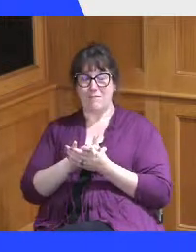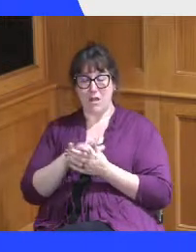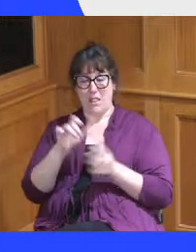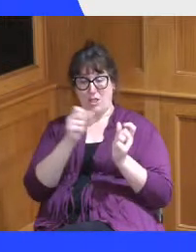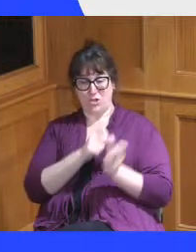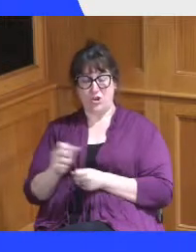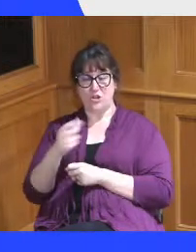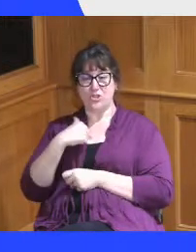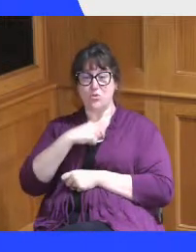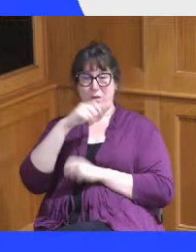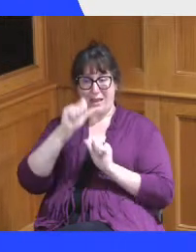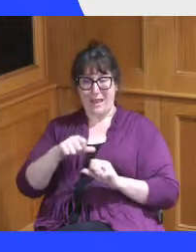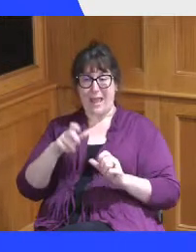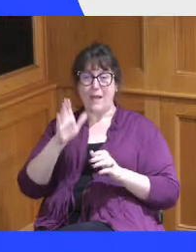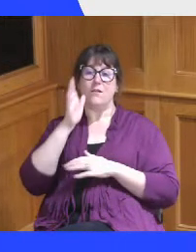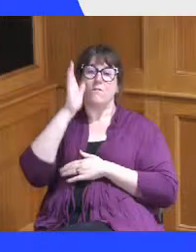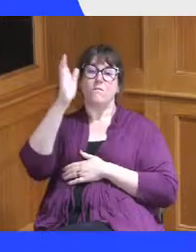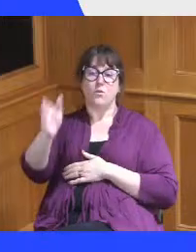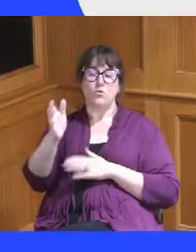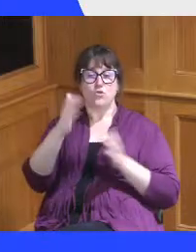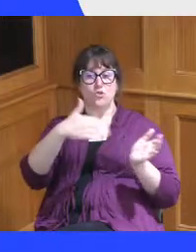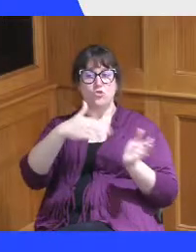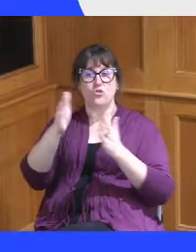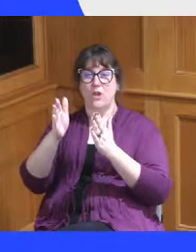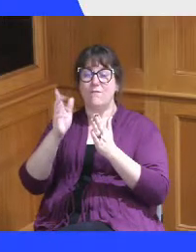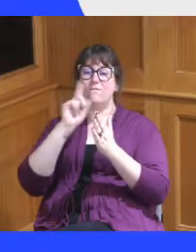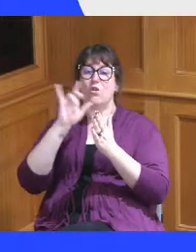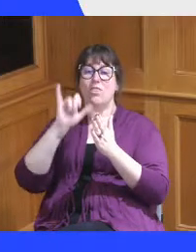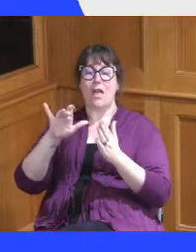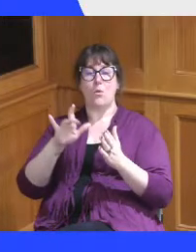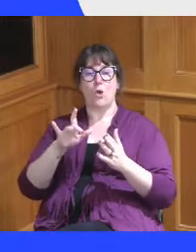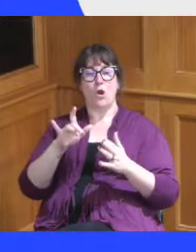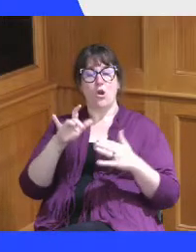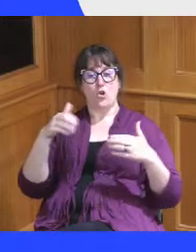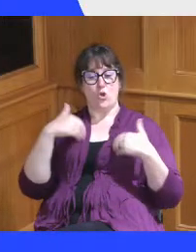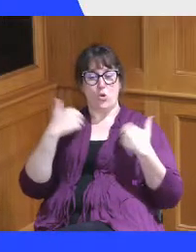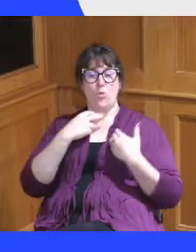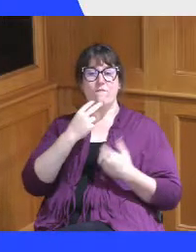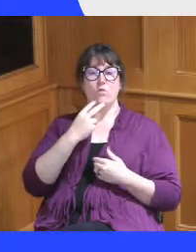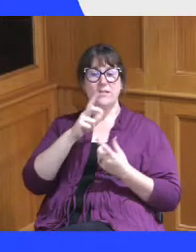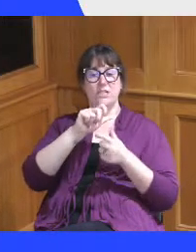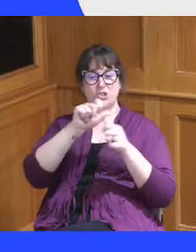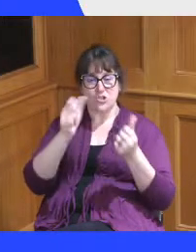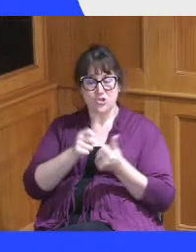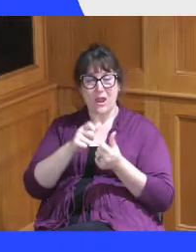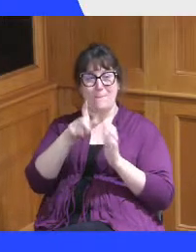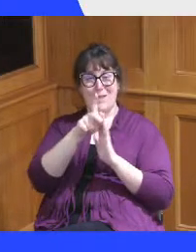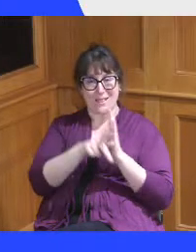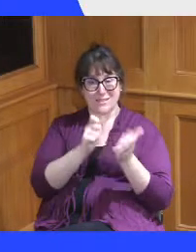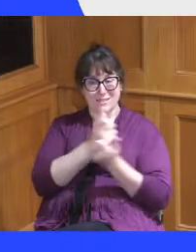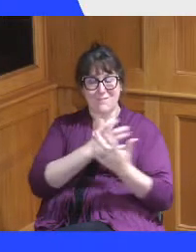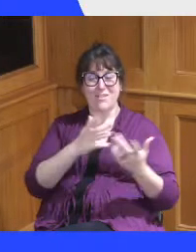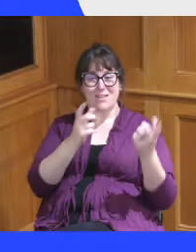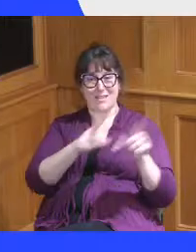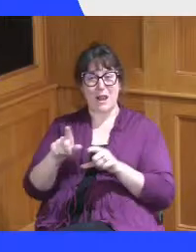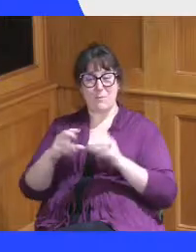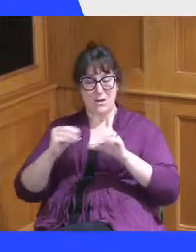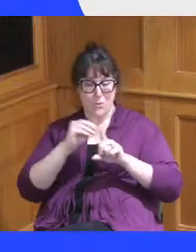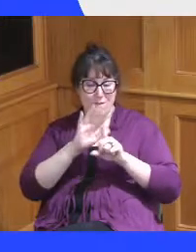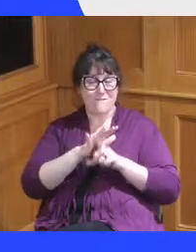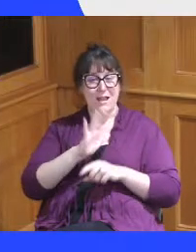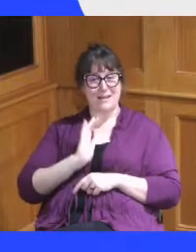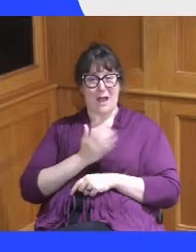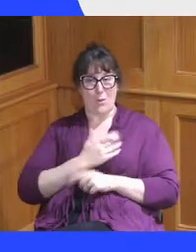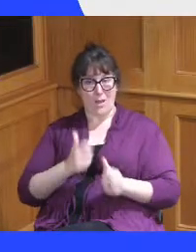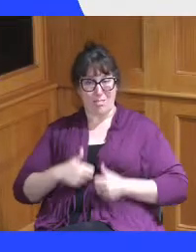strategies, we can move towards a future where youth voices shape the policies and programs that do directly affect our lives. This leads